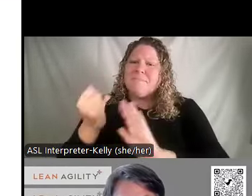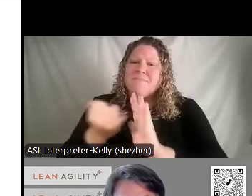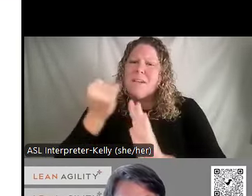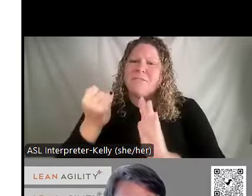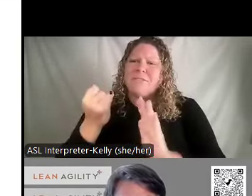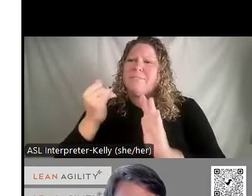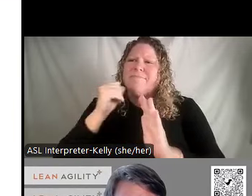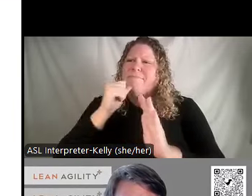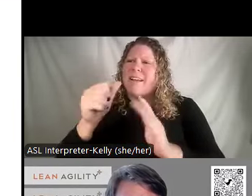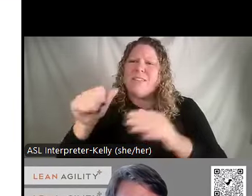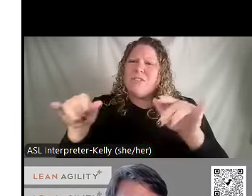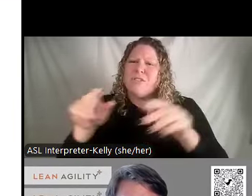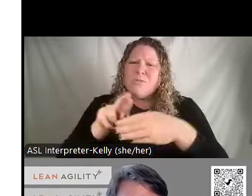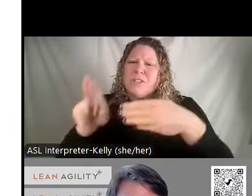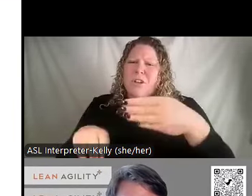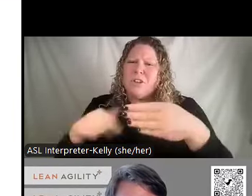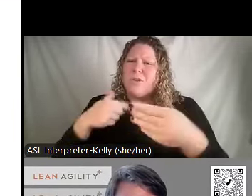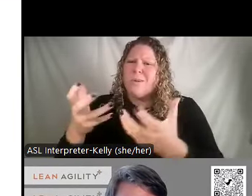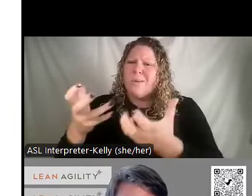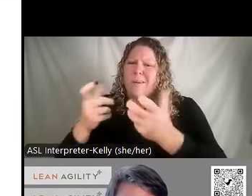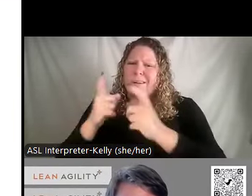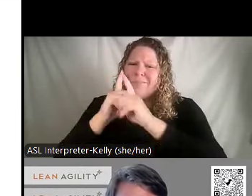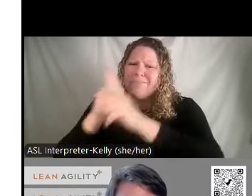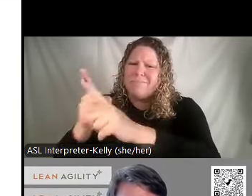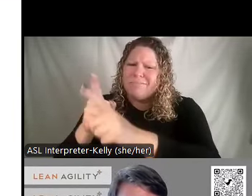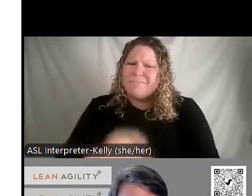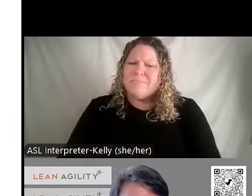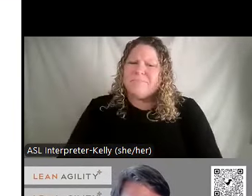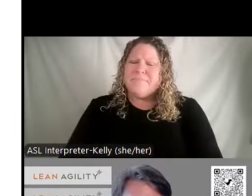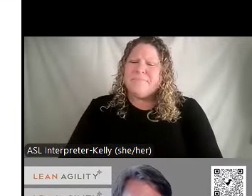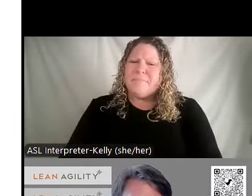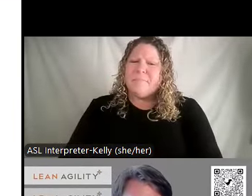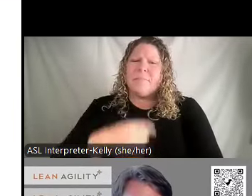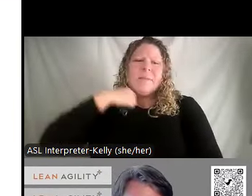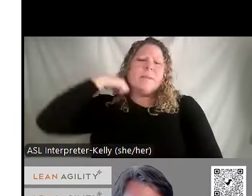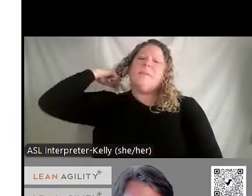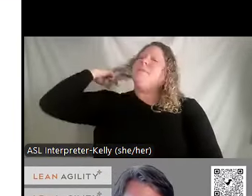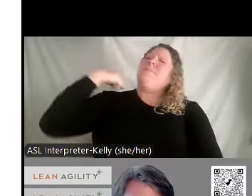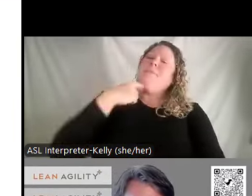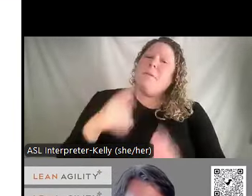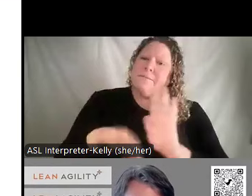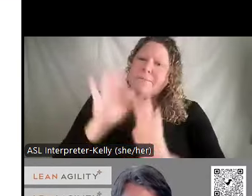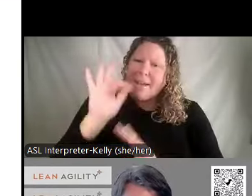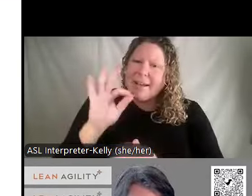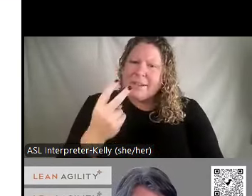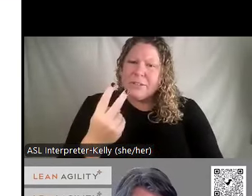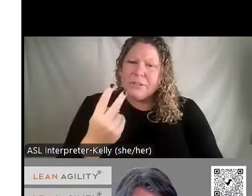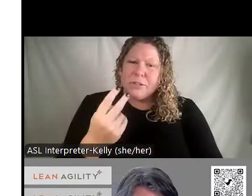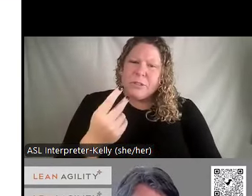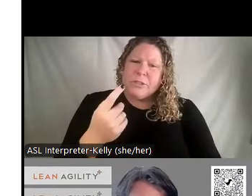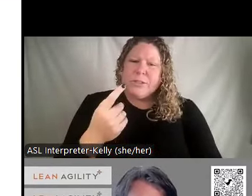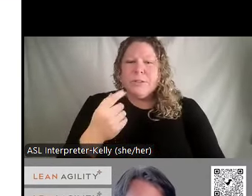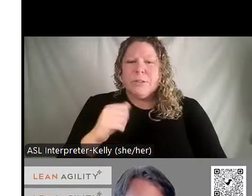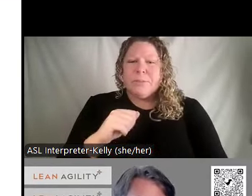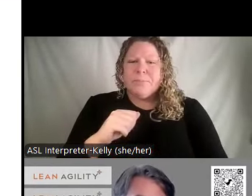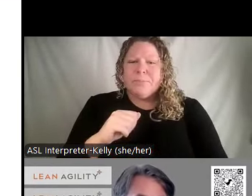them to get. And we're going to dig into two particular